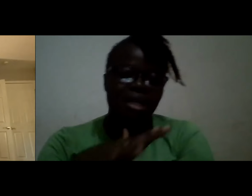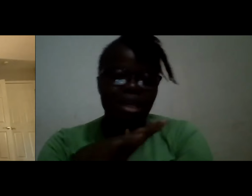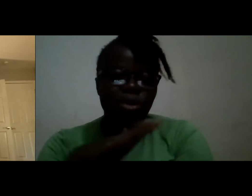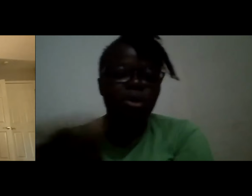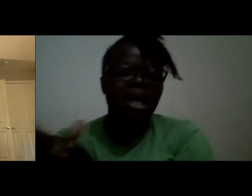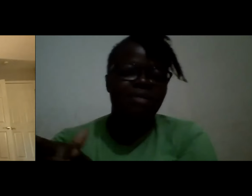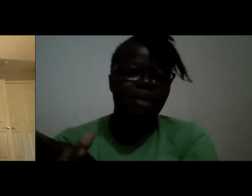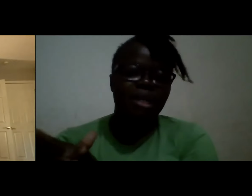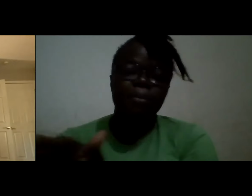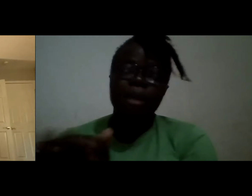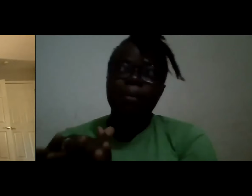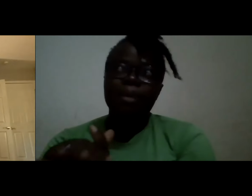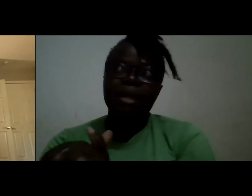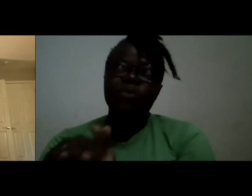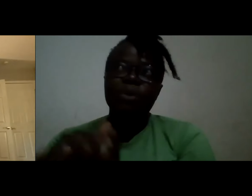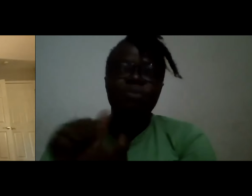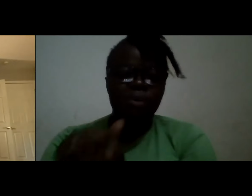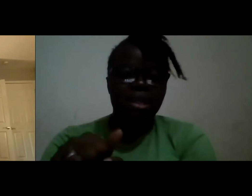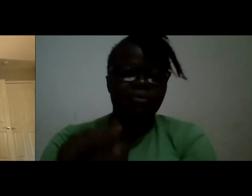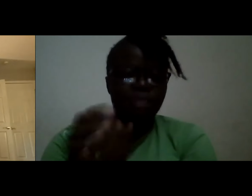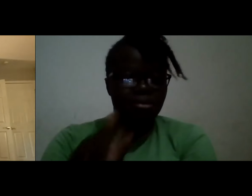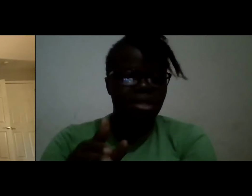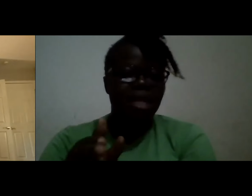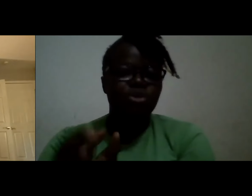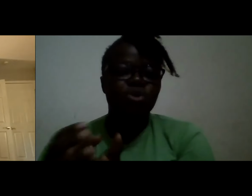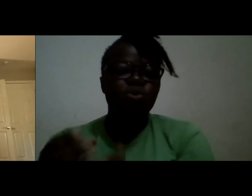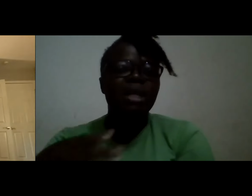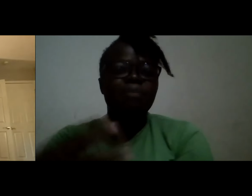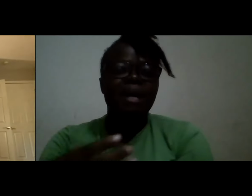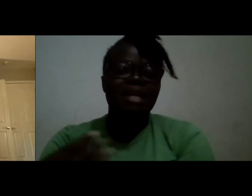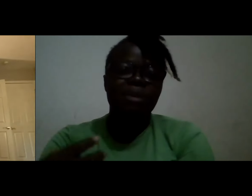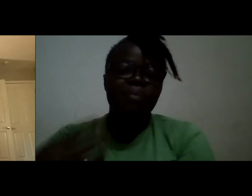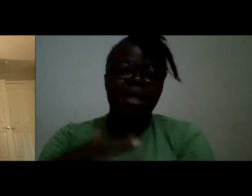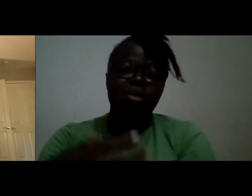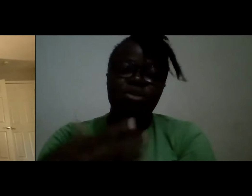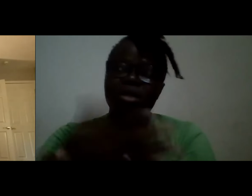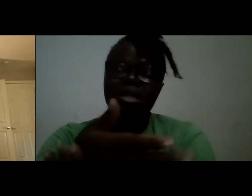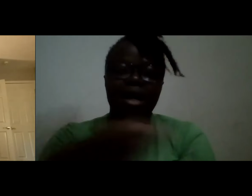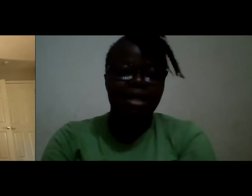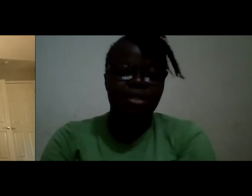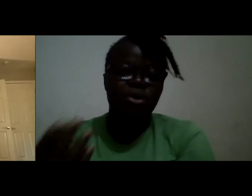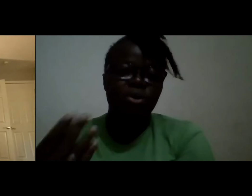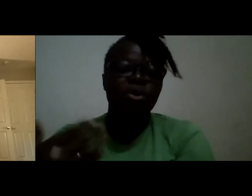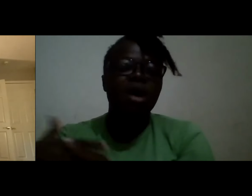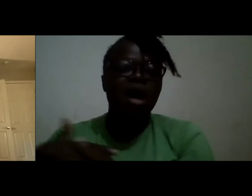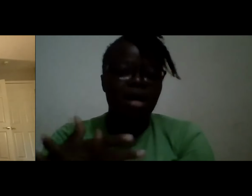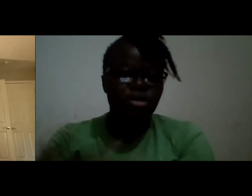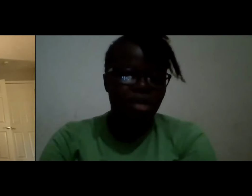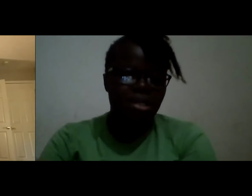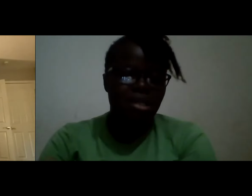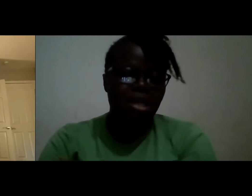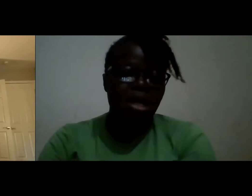throughout their whole lifespan, but we would be with them for some time. So what impact are we making towards our kids or